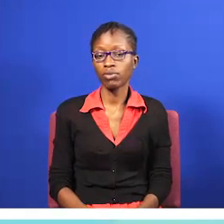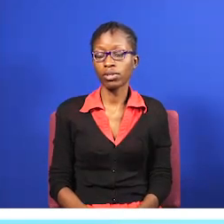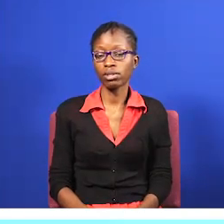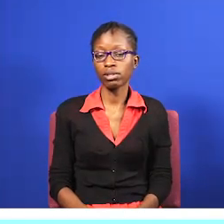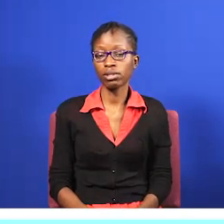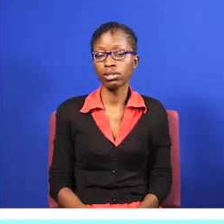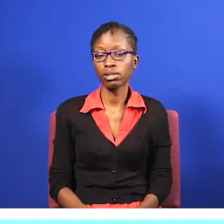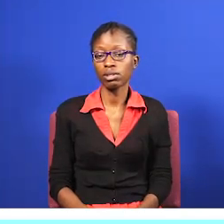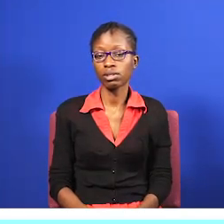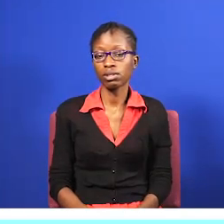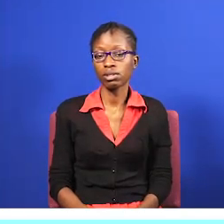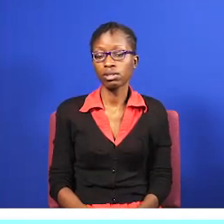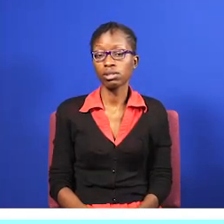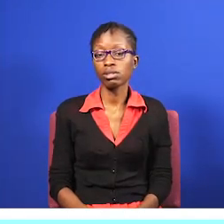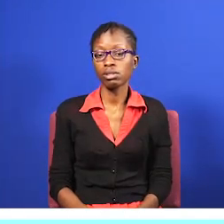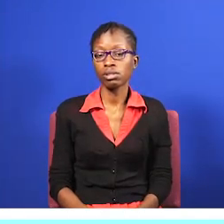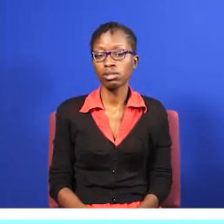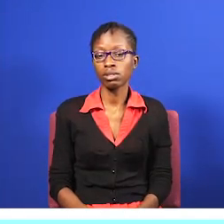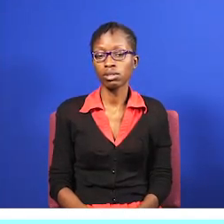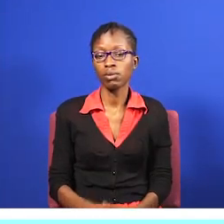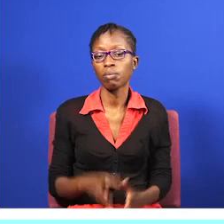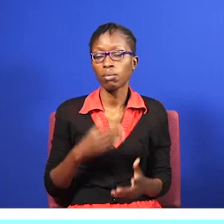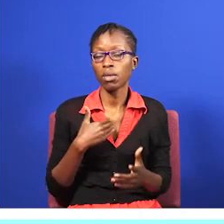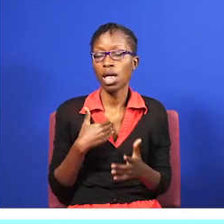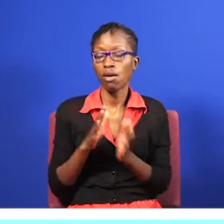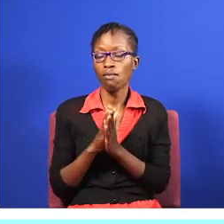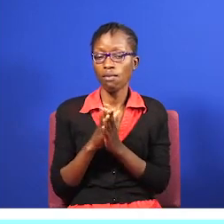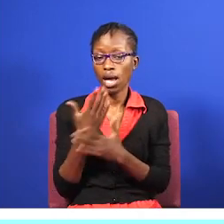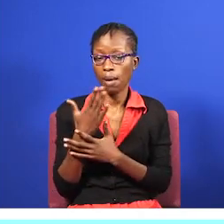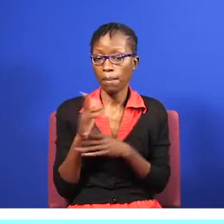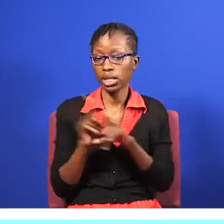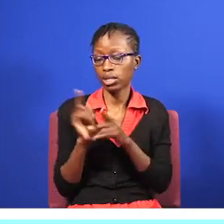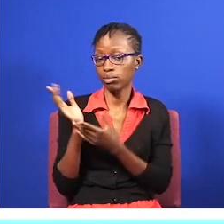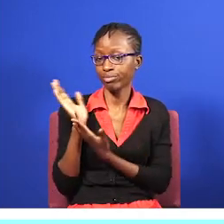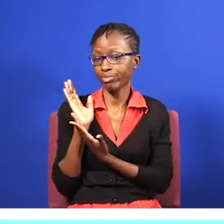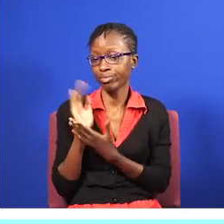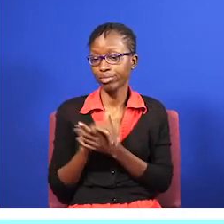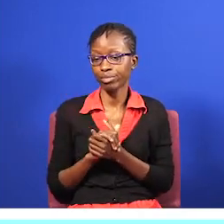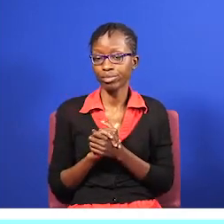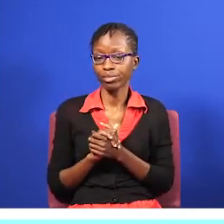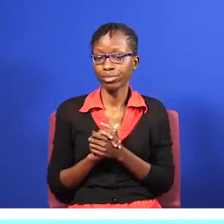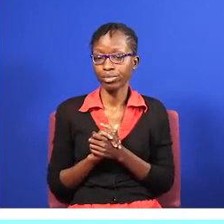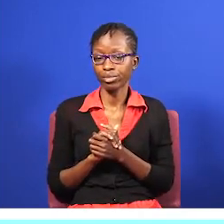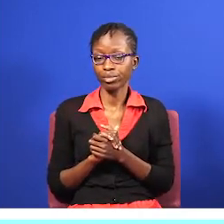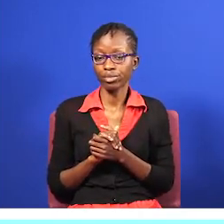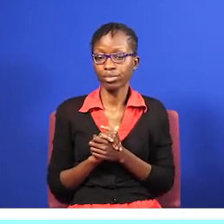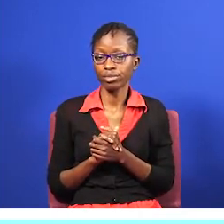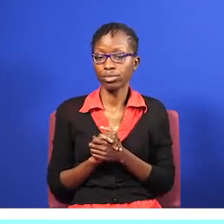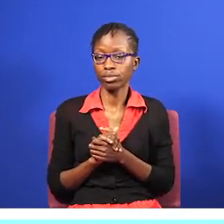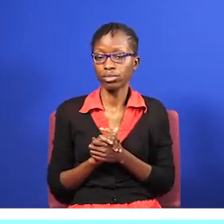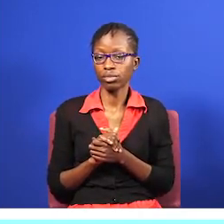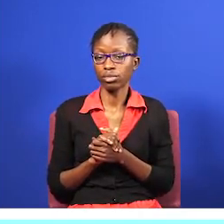I want you guys to have a piece of paper or a manila paper, whatever you